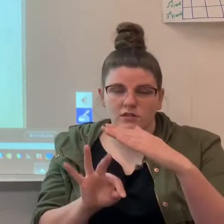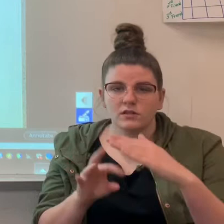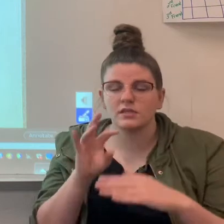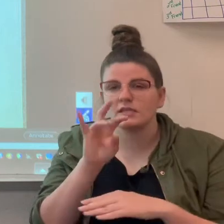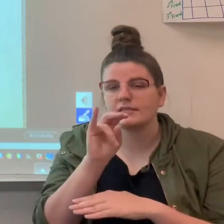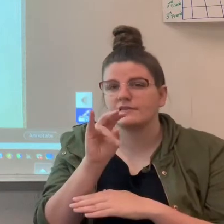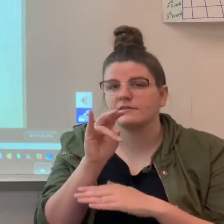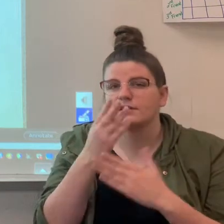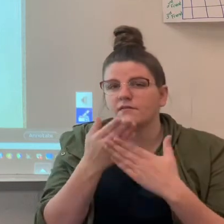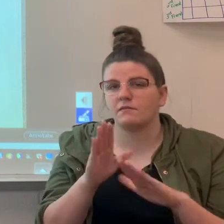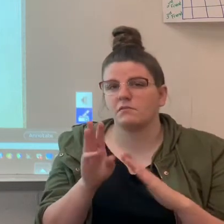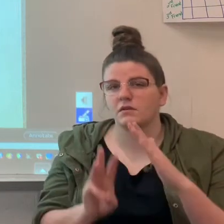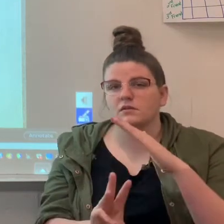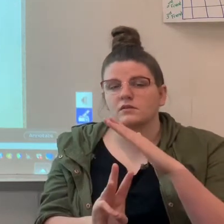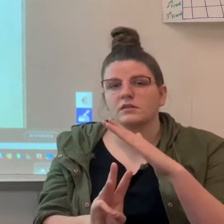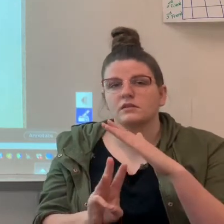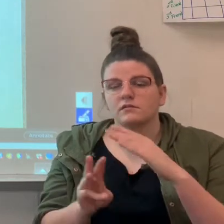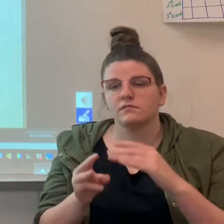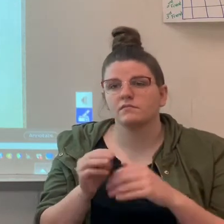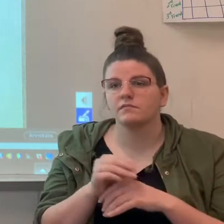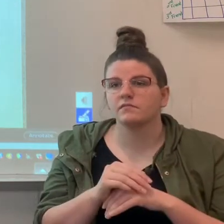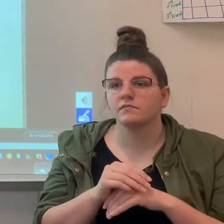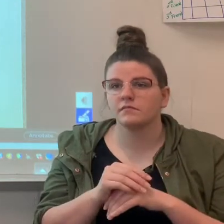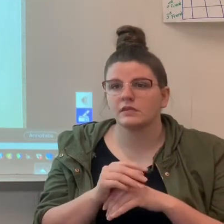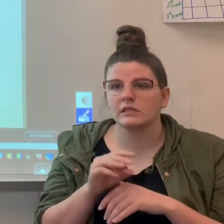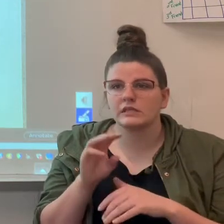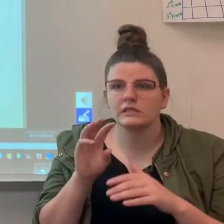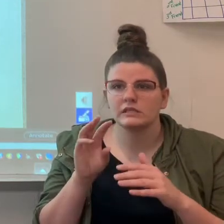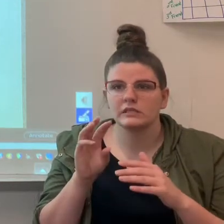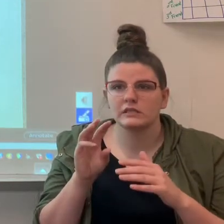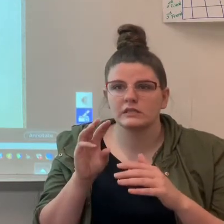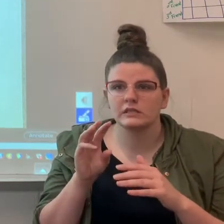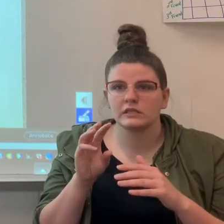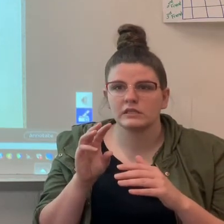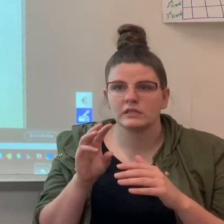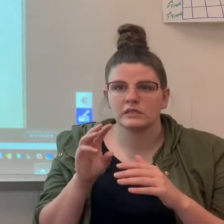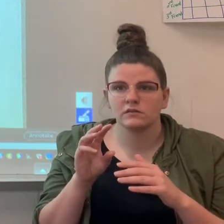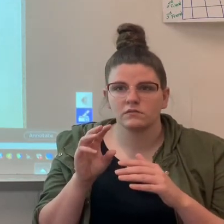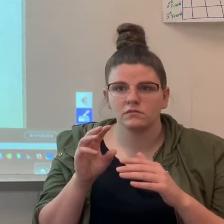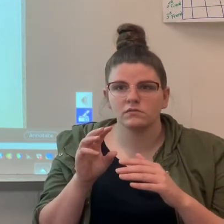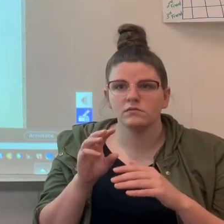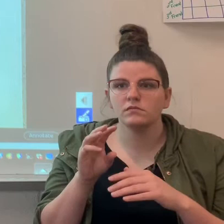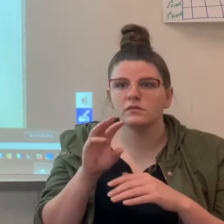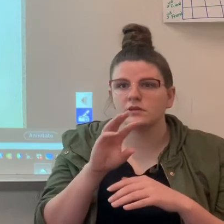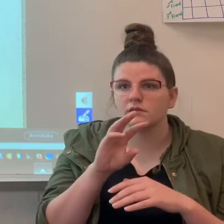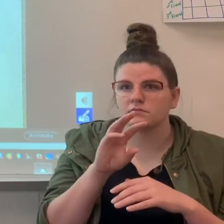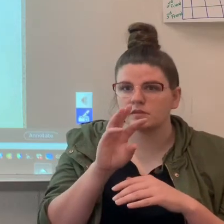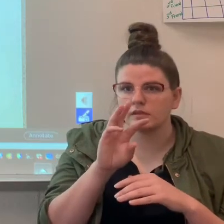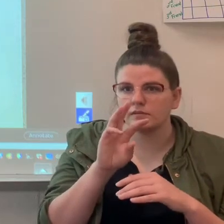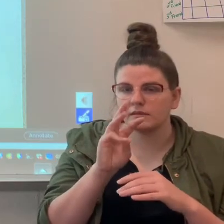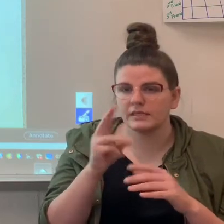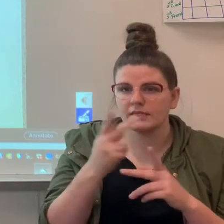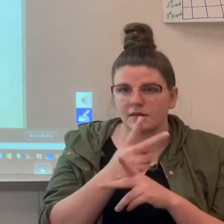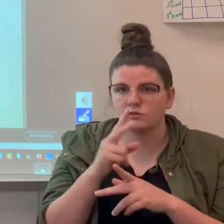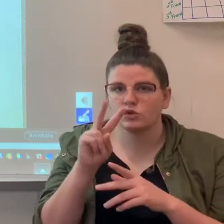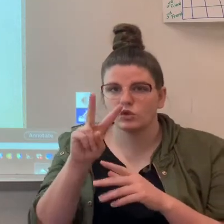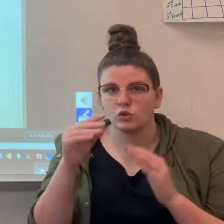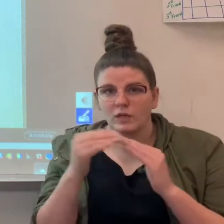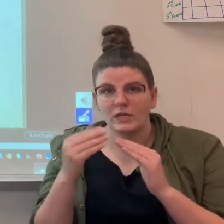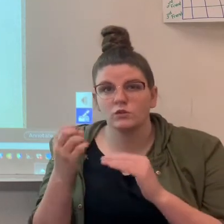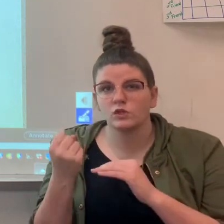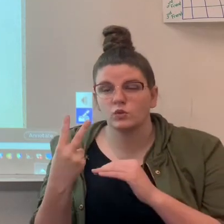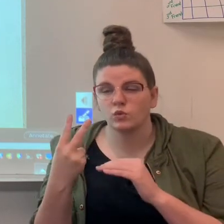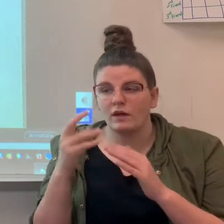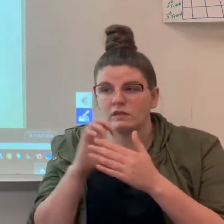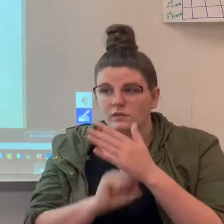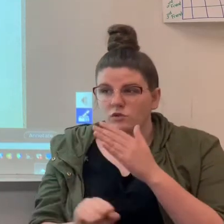17 divided by 6. 6 goes into 17 2 times, which is 12. Subtract 5.